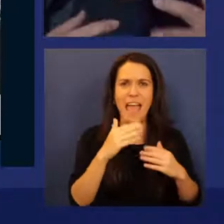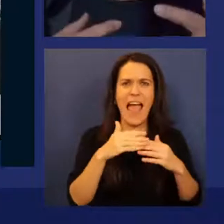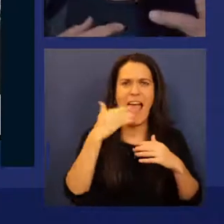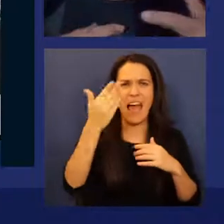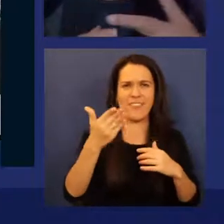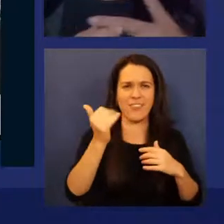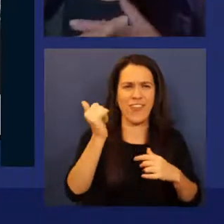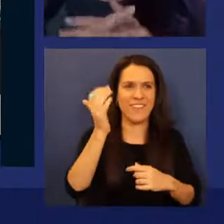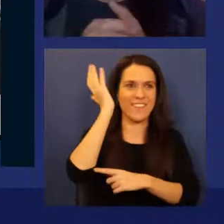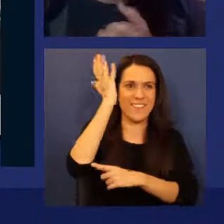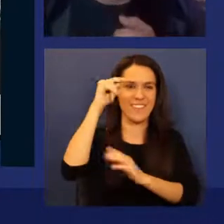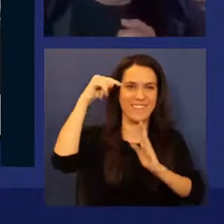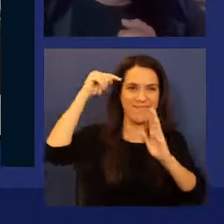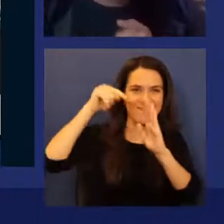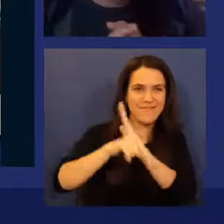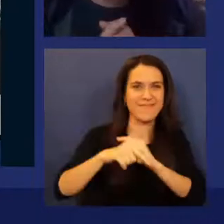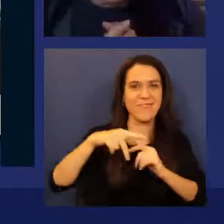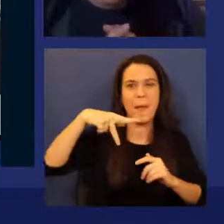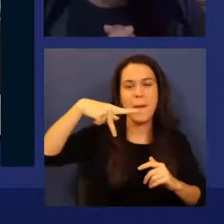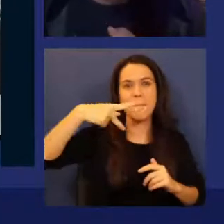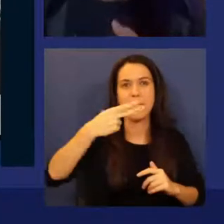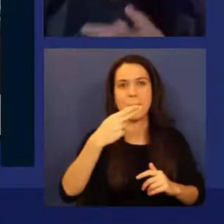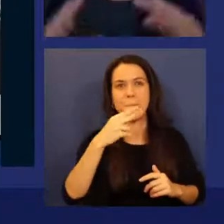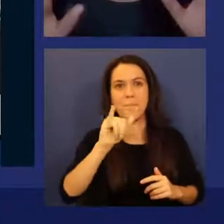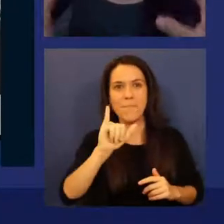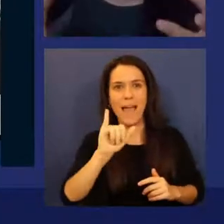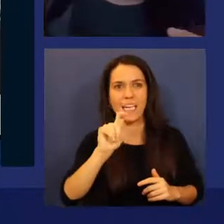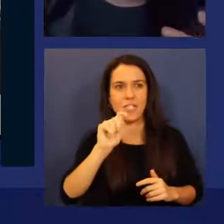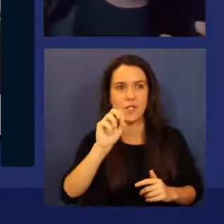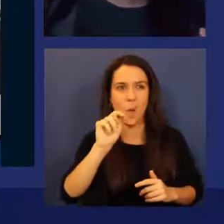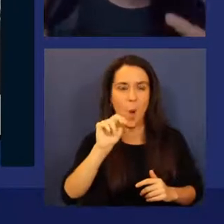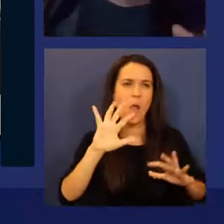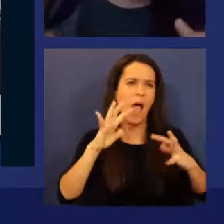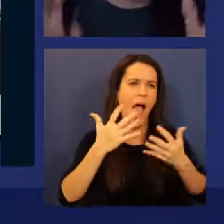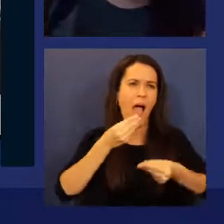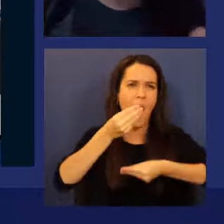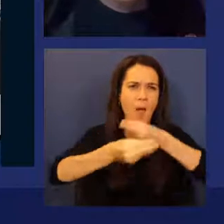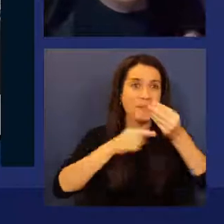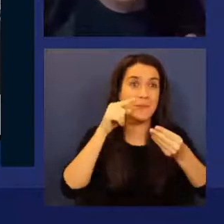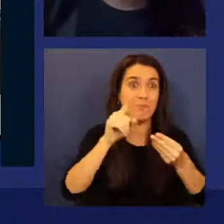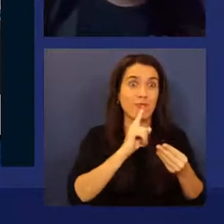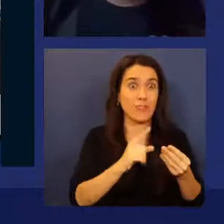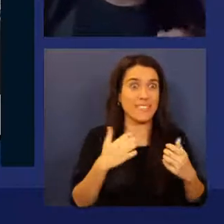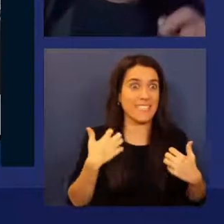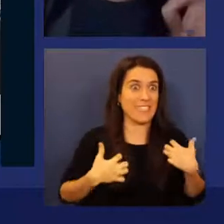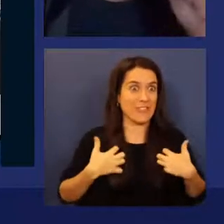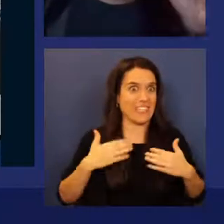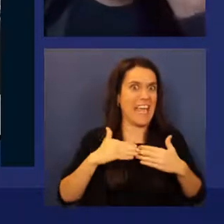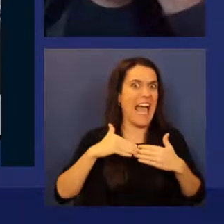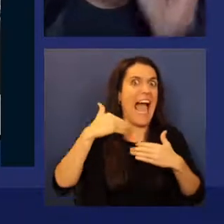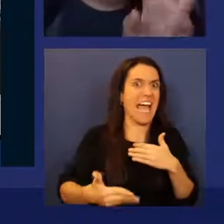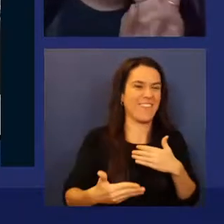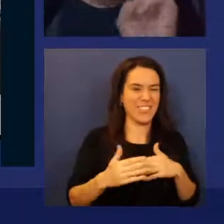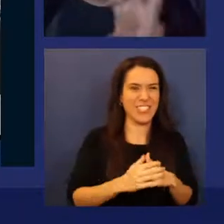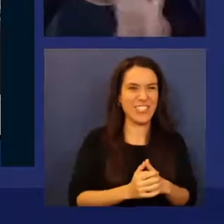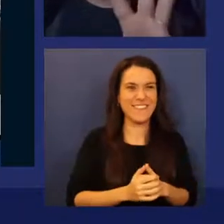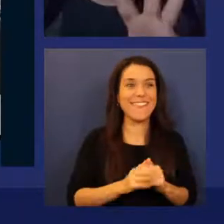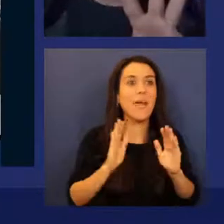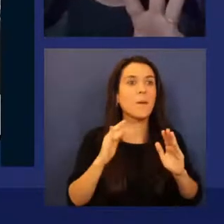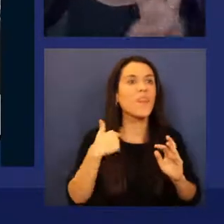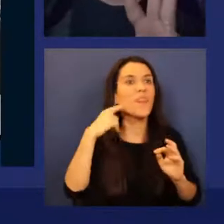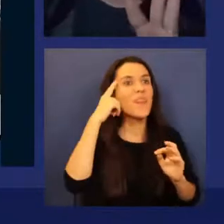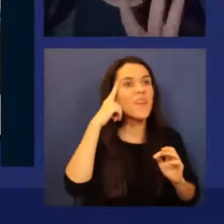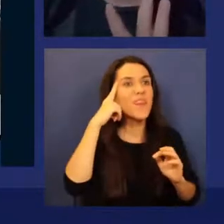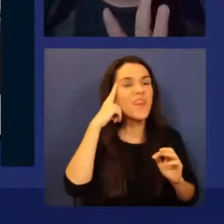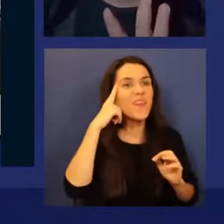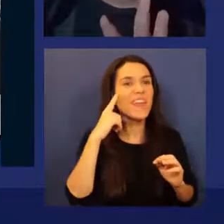dive on PyTorch and how to build explainability there. So it's gonna be a really exciting talk. So I hope you'll join us. But in the first, I have